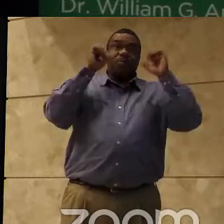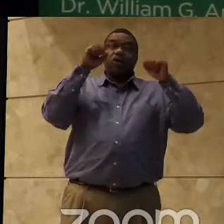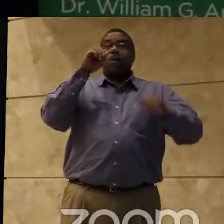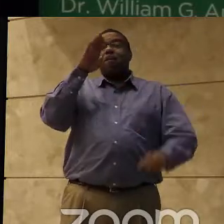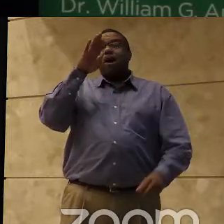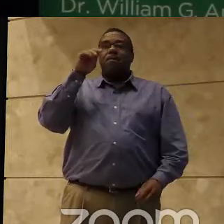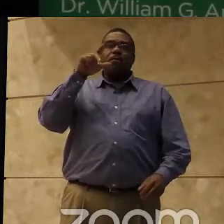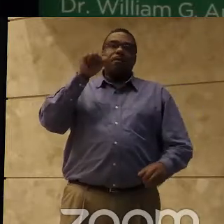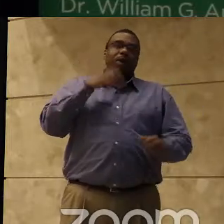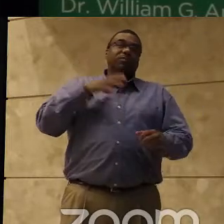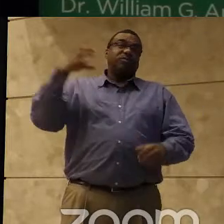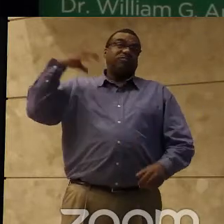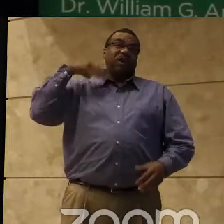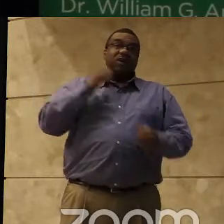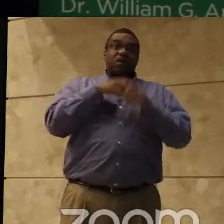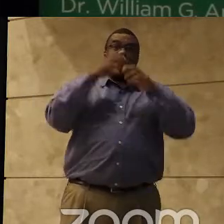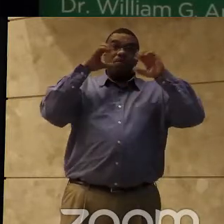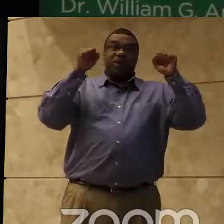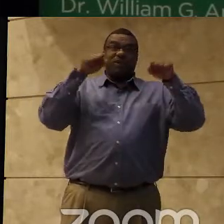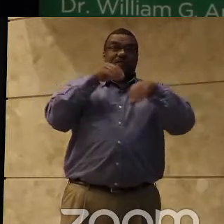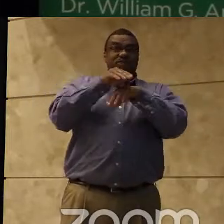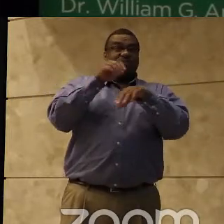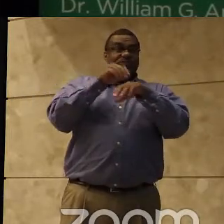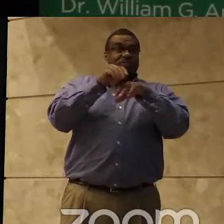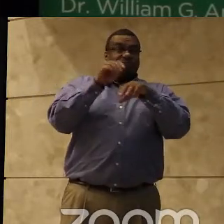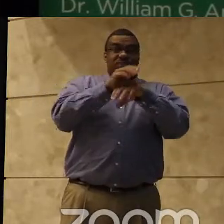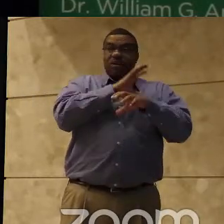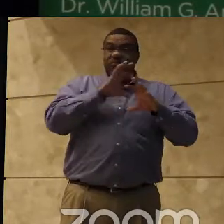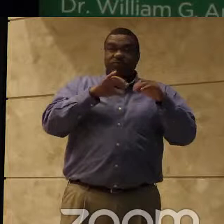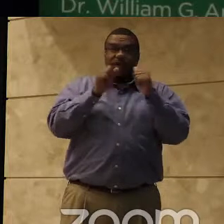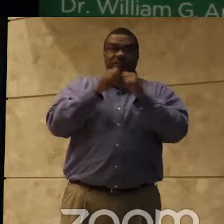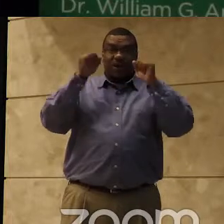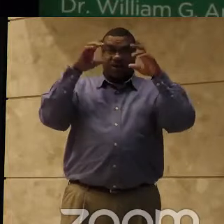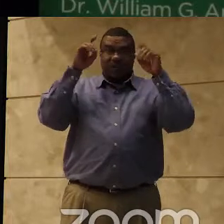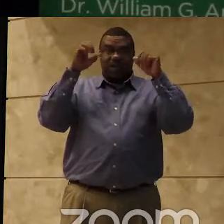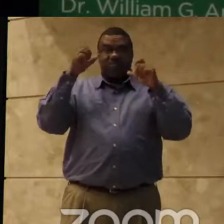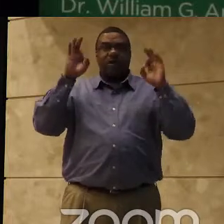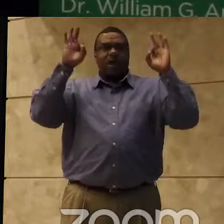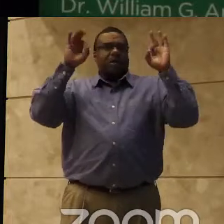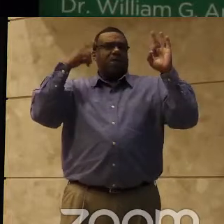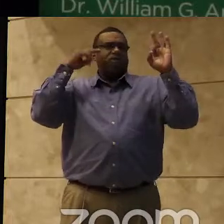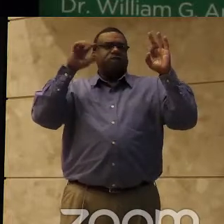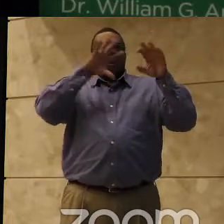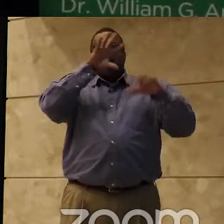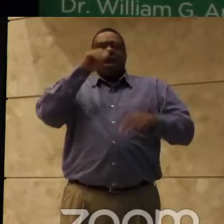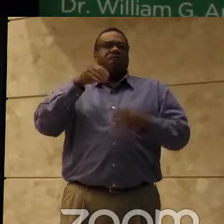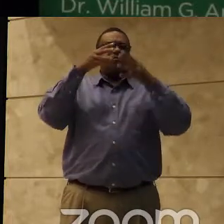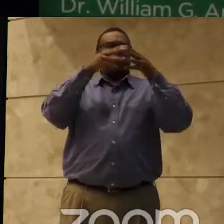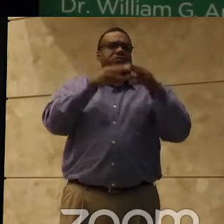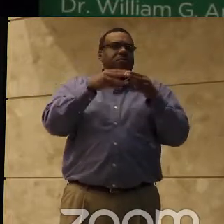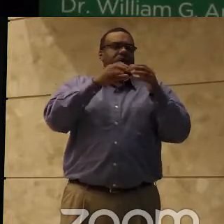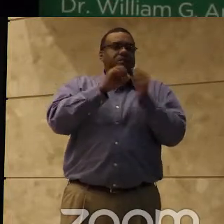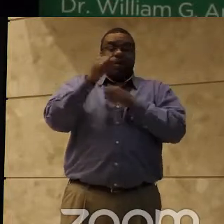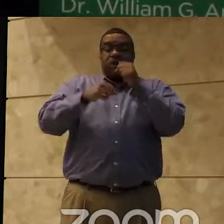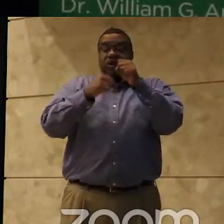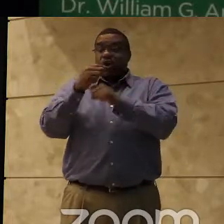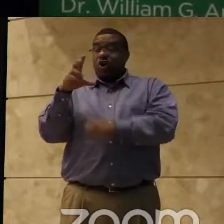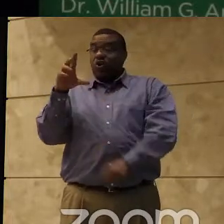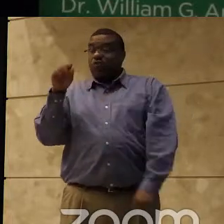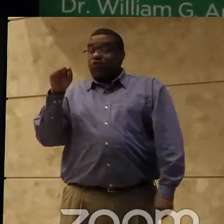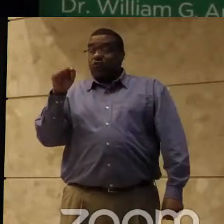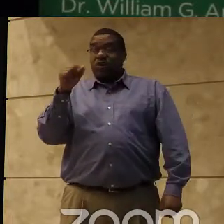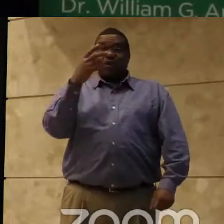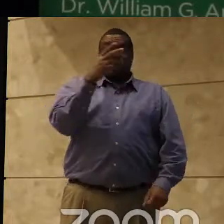chair the President's Advisory Commission on Educational Excellence for African Americans. In 2022,